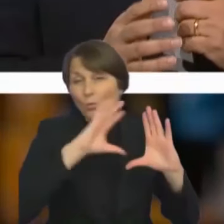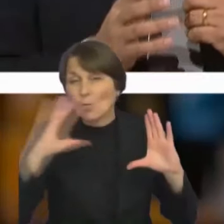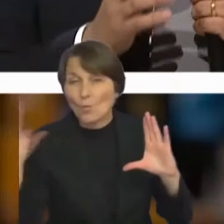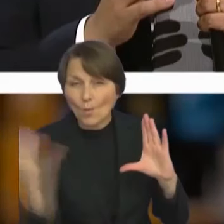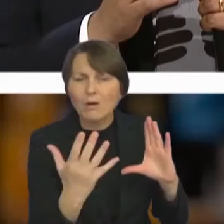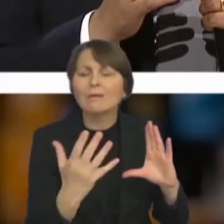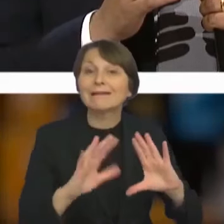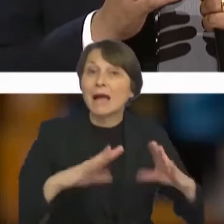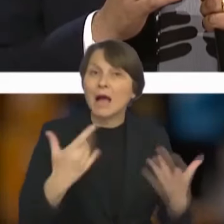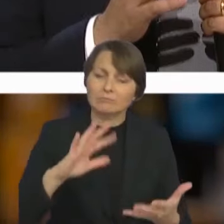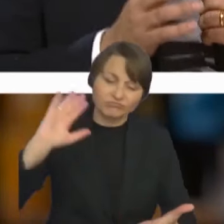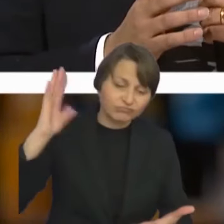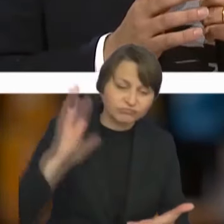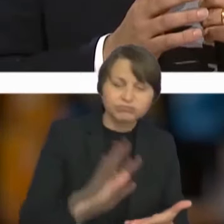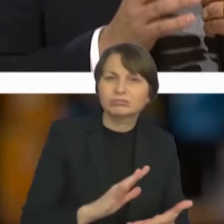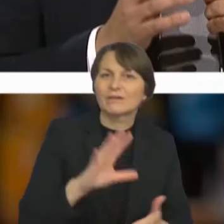half.